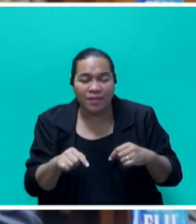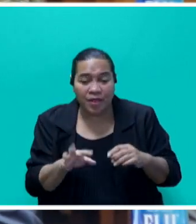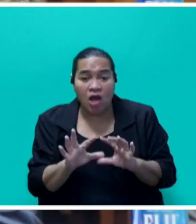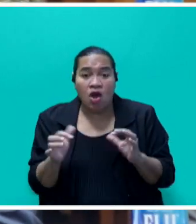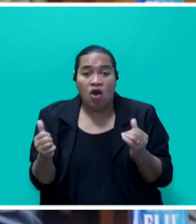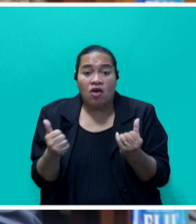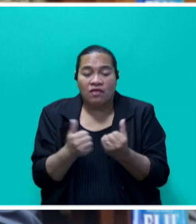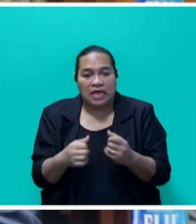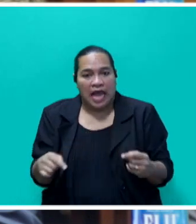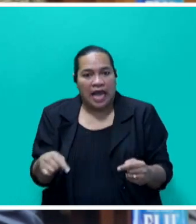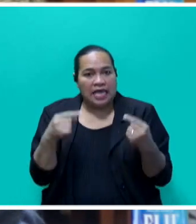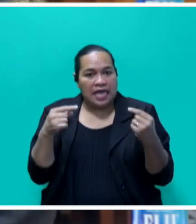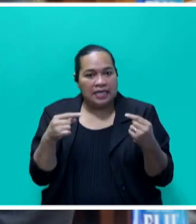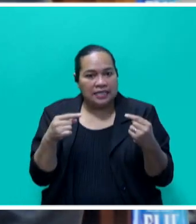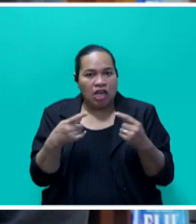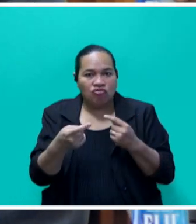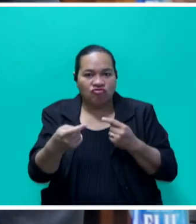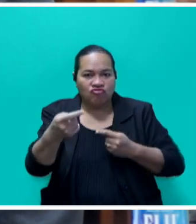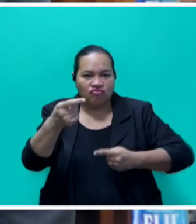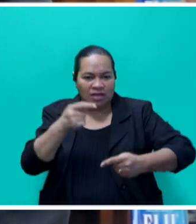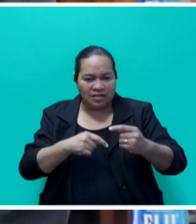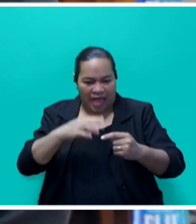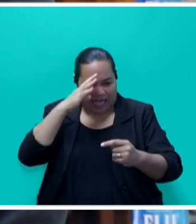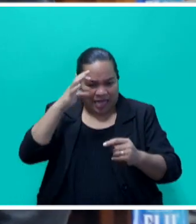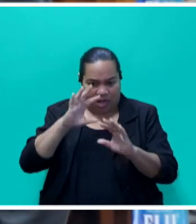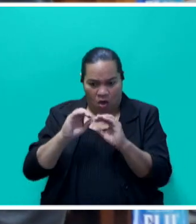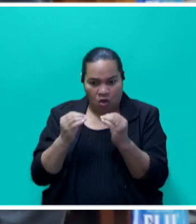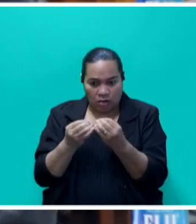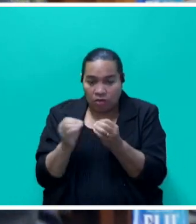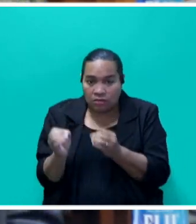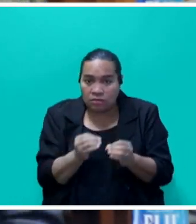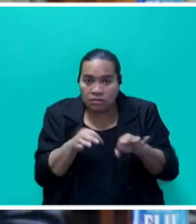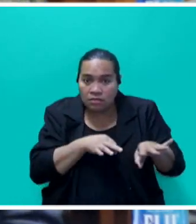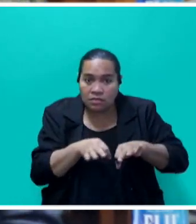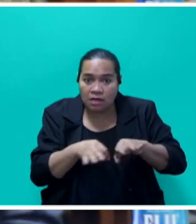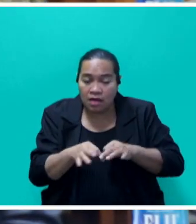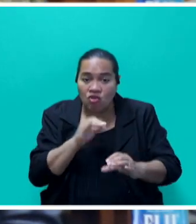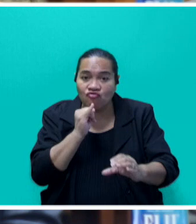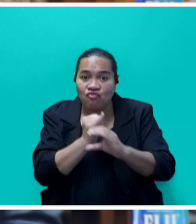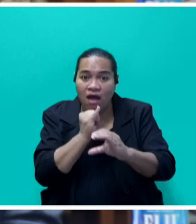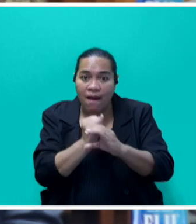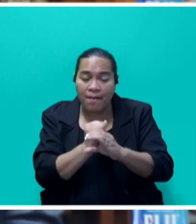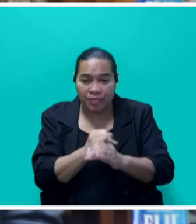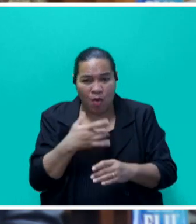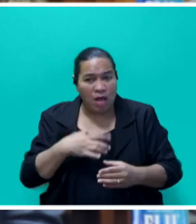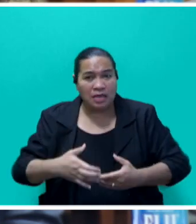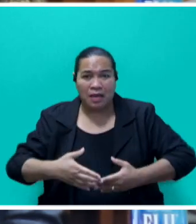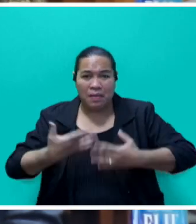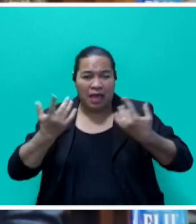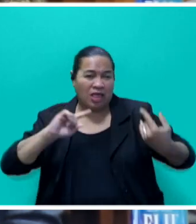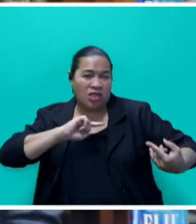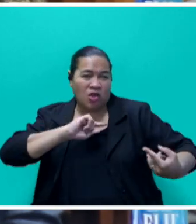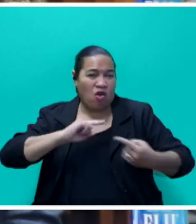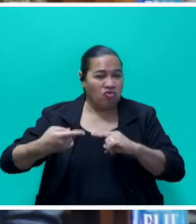Convention against transnational organized crime. Because the biggest contrast